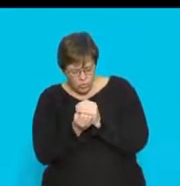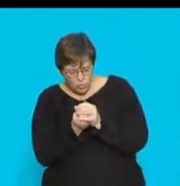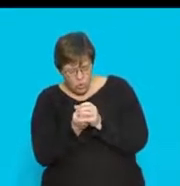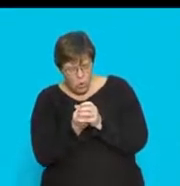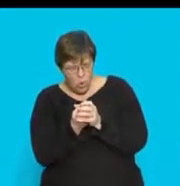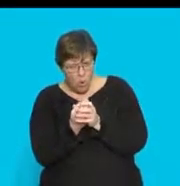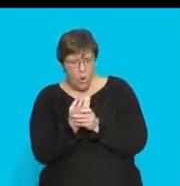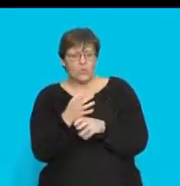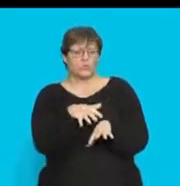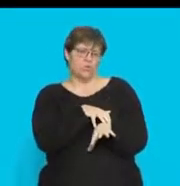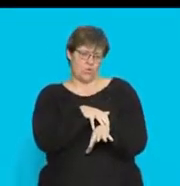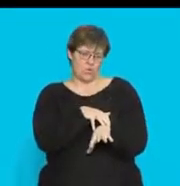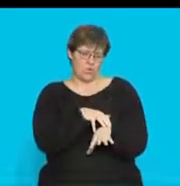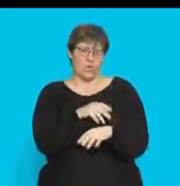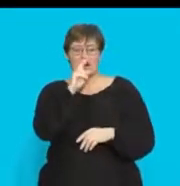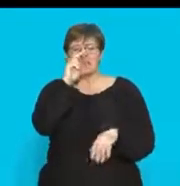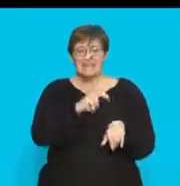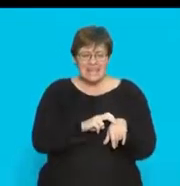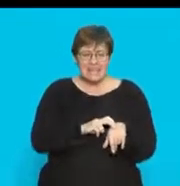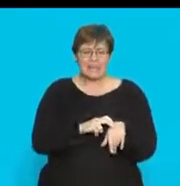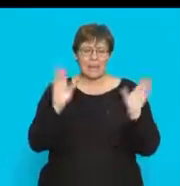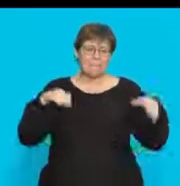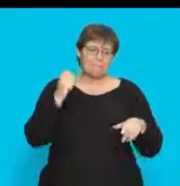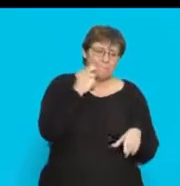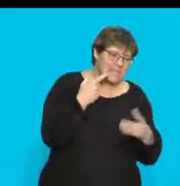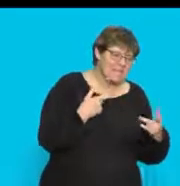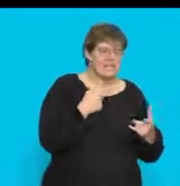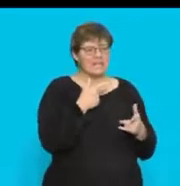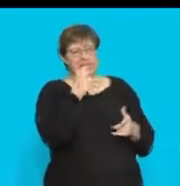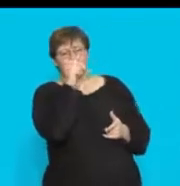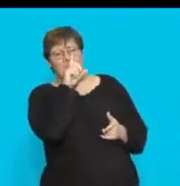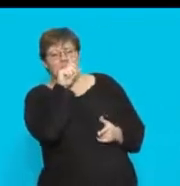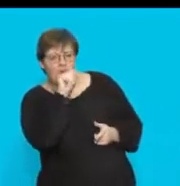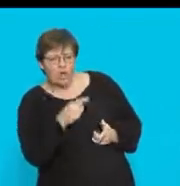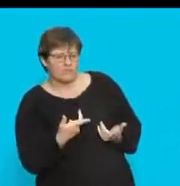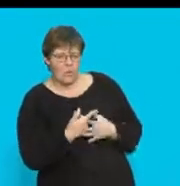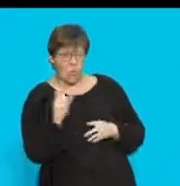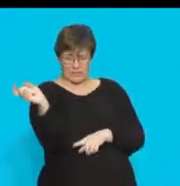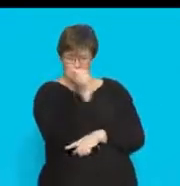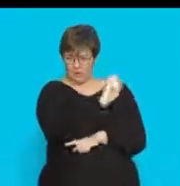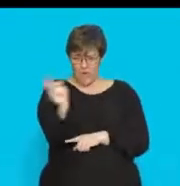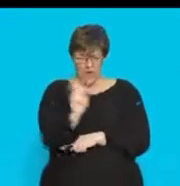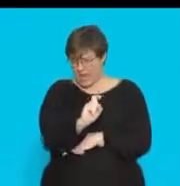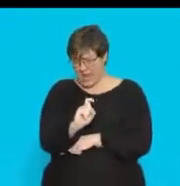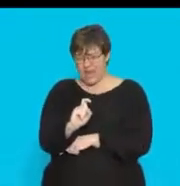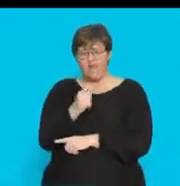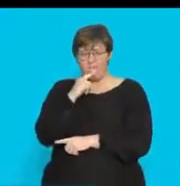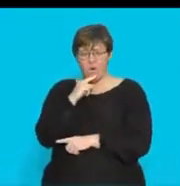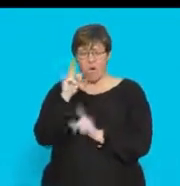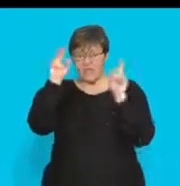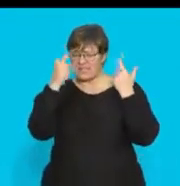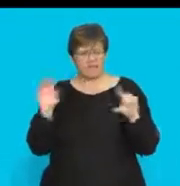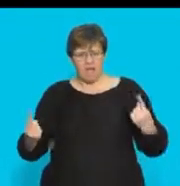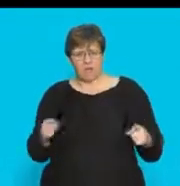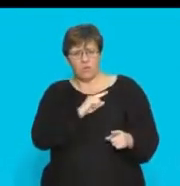You need pollinators, so you can't use insect spray, because then you're going to kill the insects along with the things that